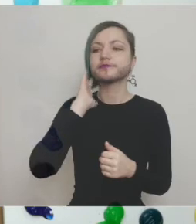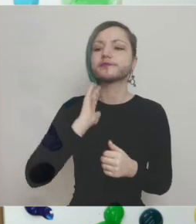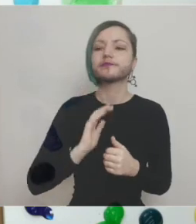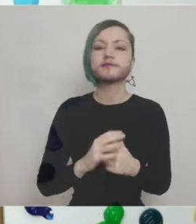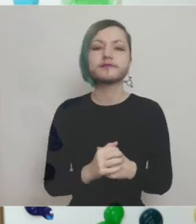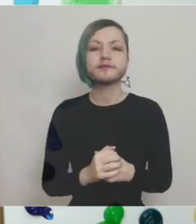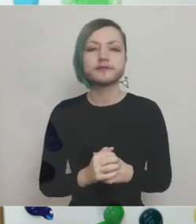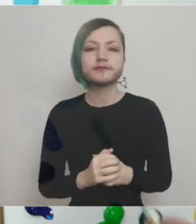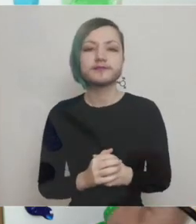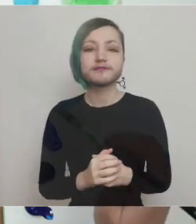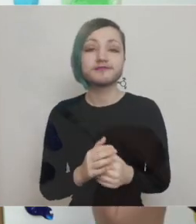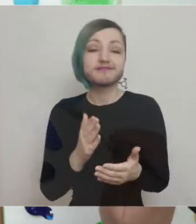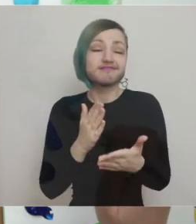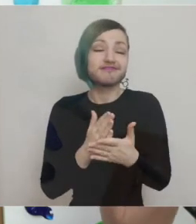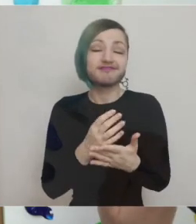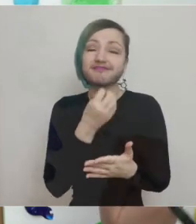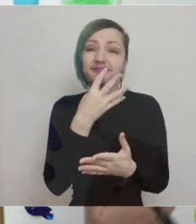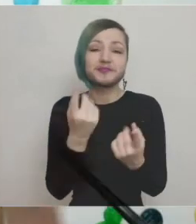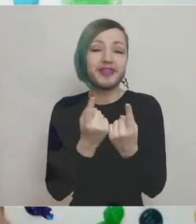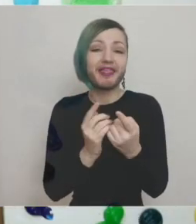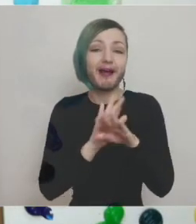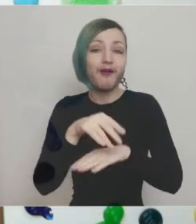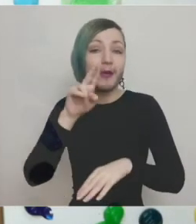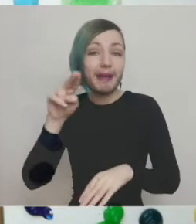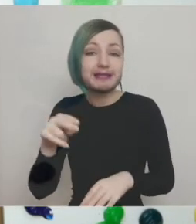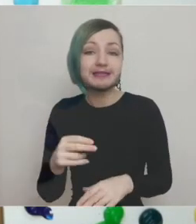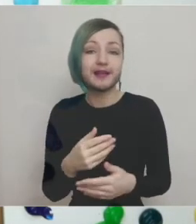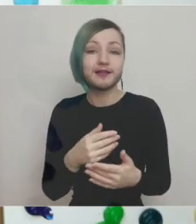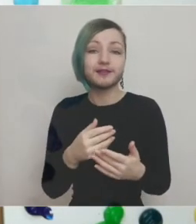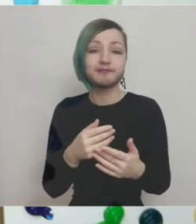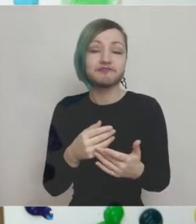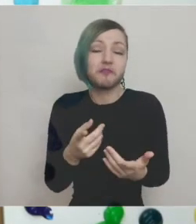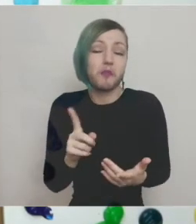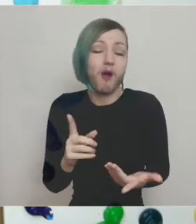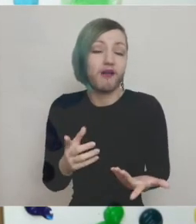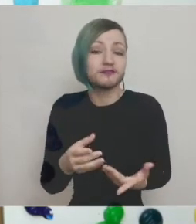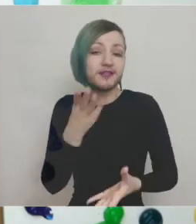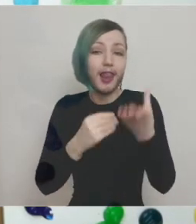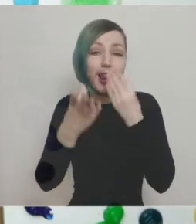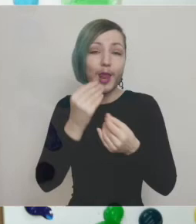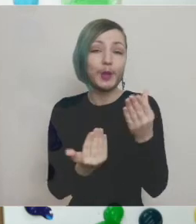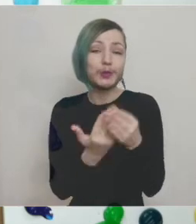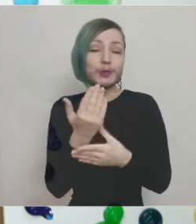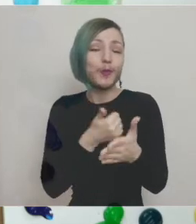I guess that's kind of the nice thing about painting. You can always learn something new.